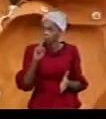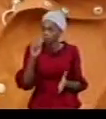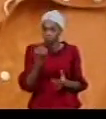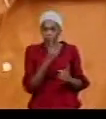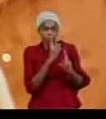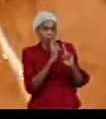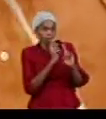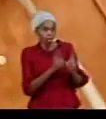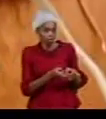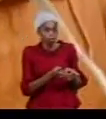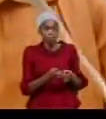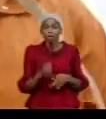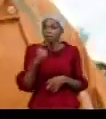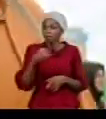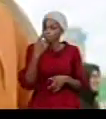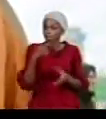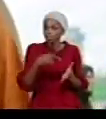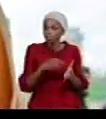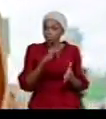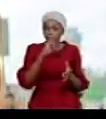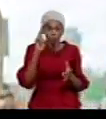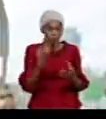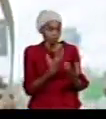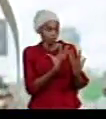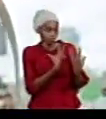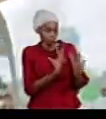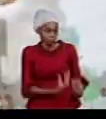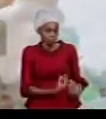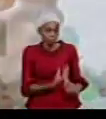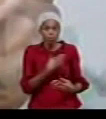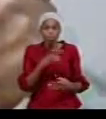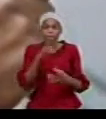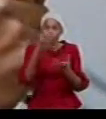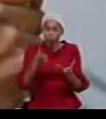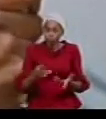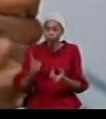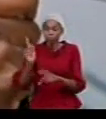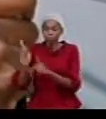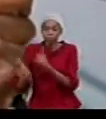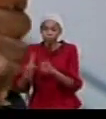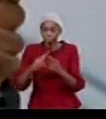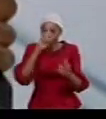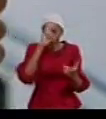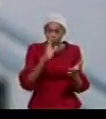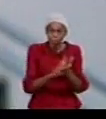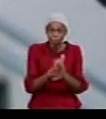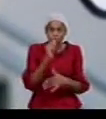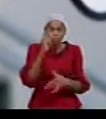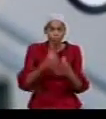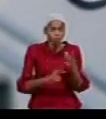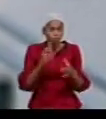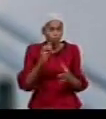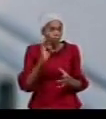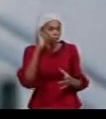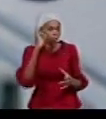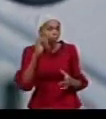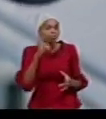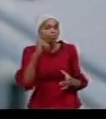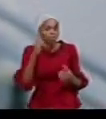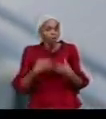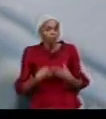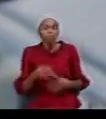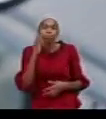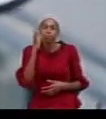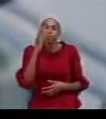and this is the only solution, and you want to convince the people you are speaking to, you will